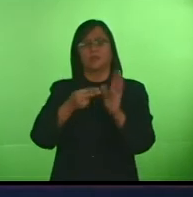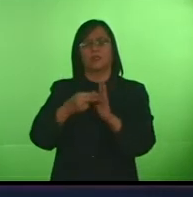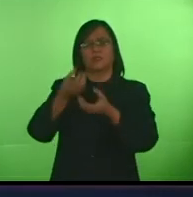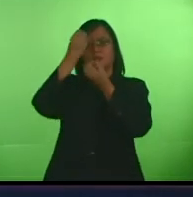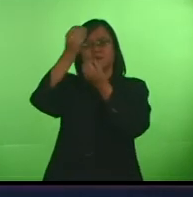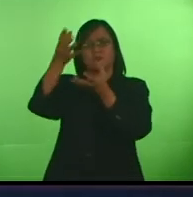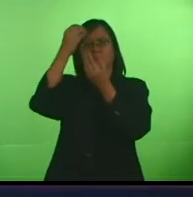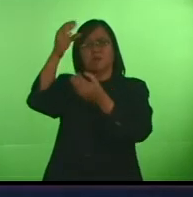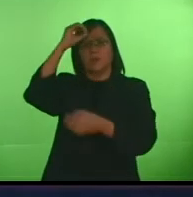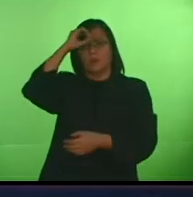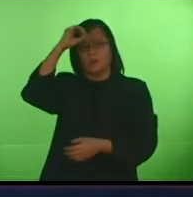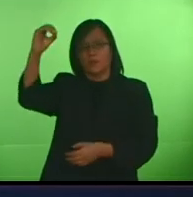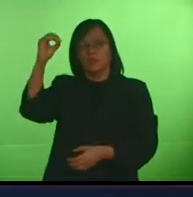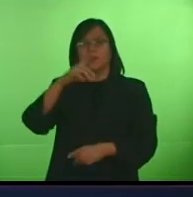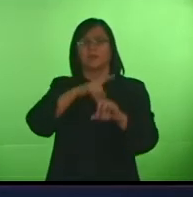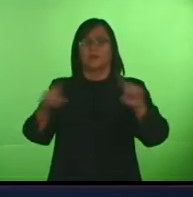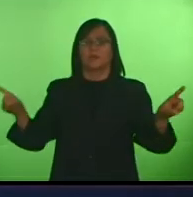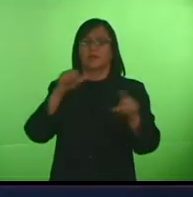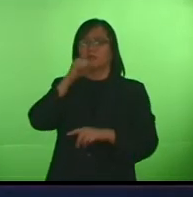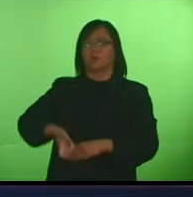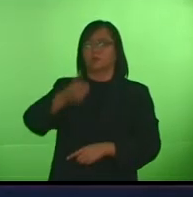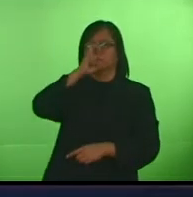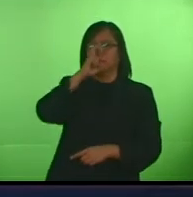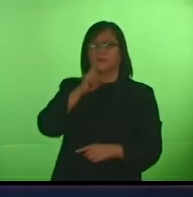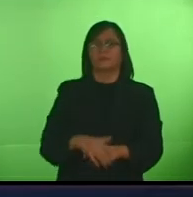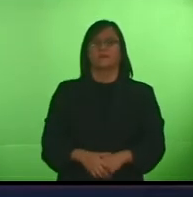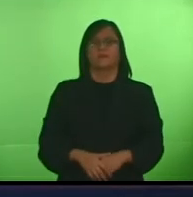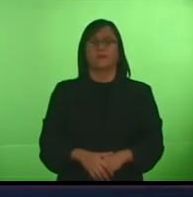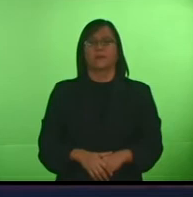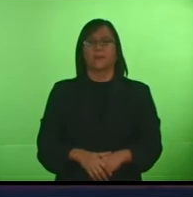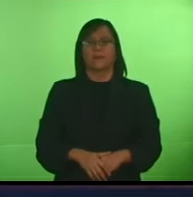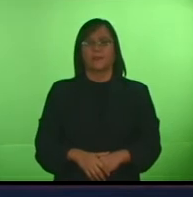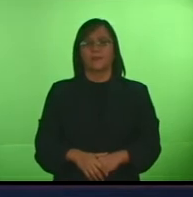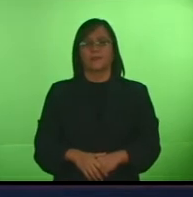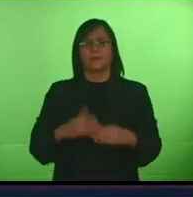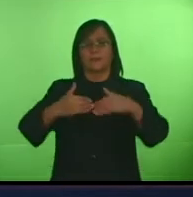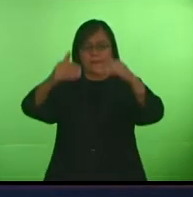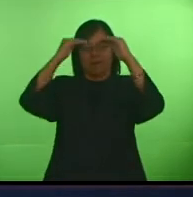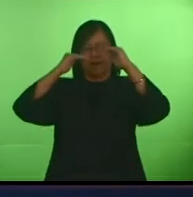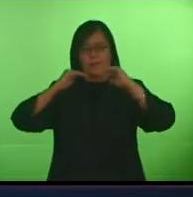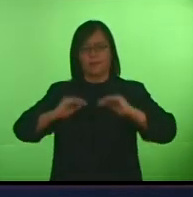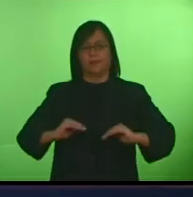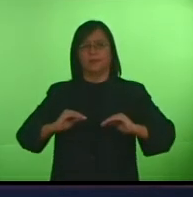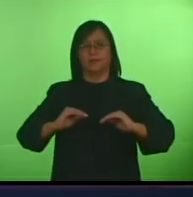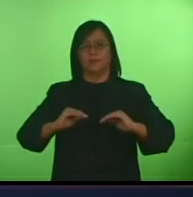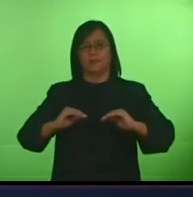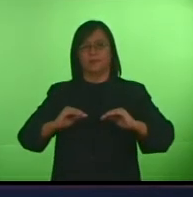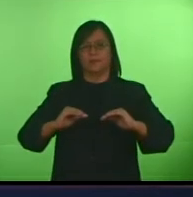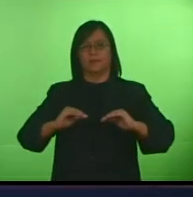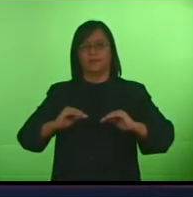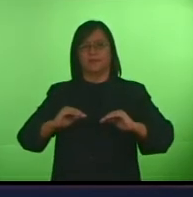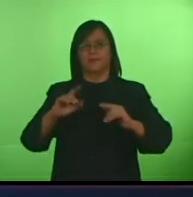mind not to sound so aggressive. Next, we go to the next body part, where it is concession